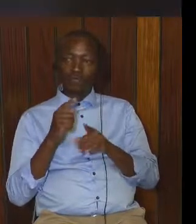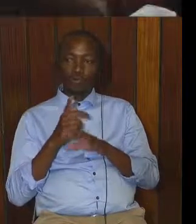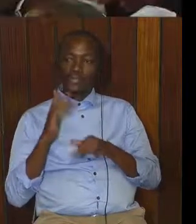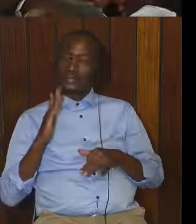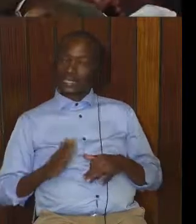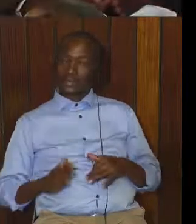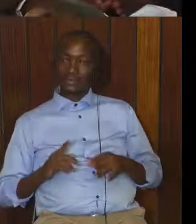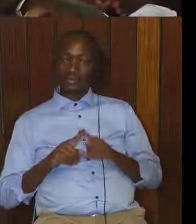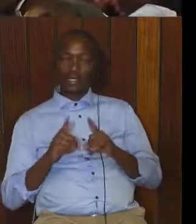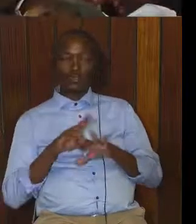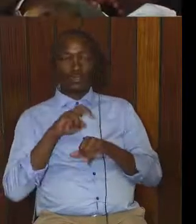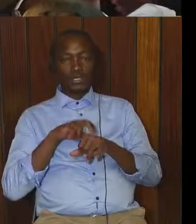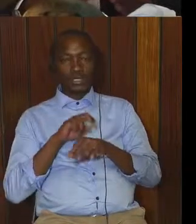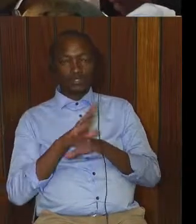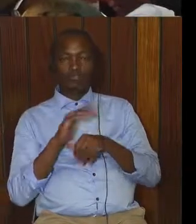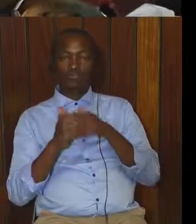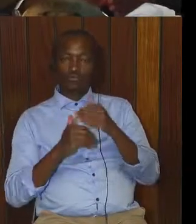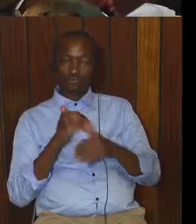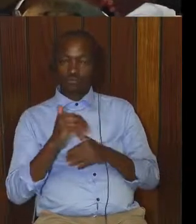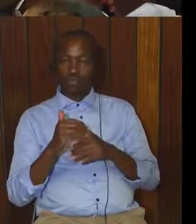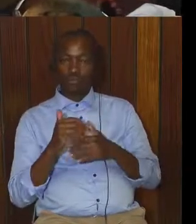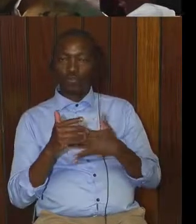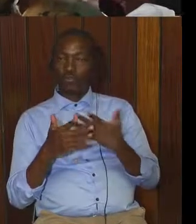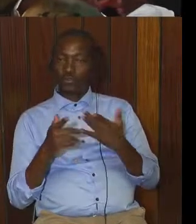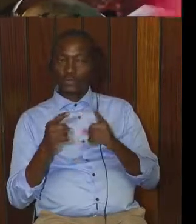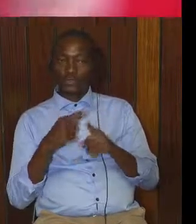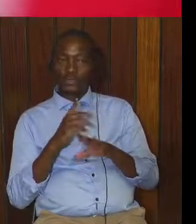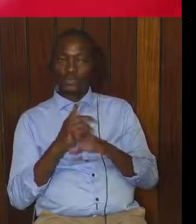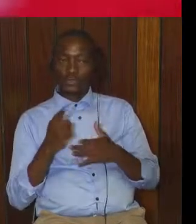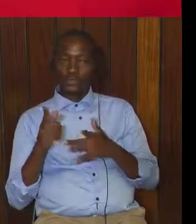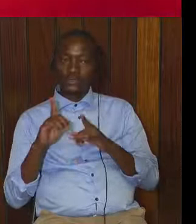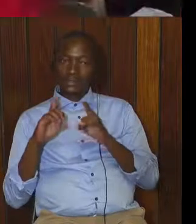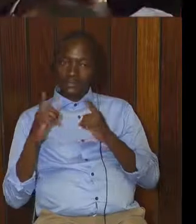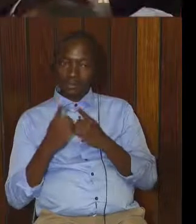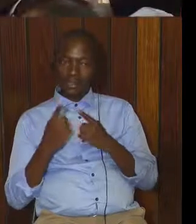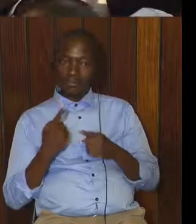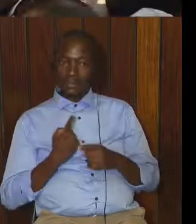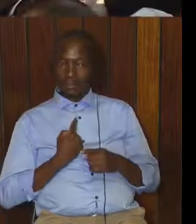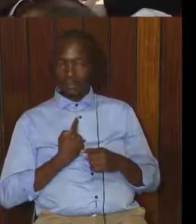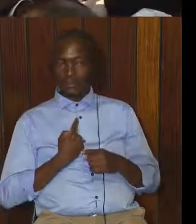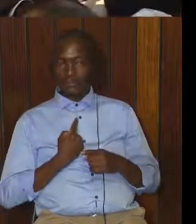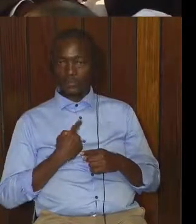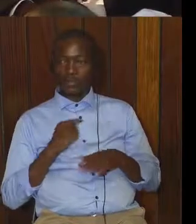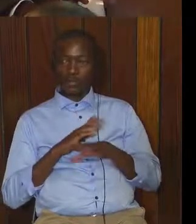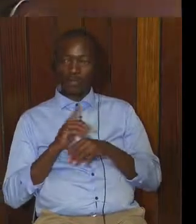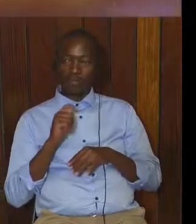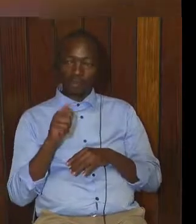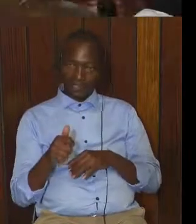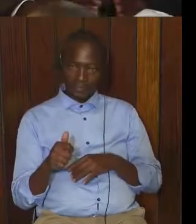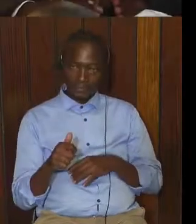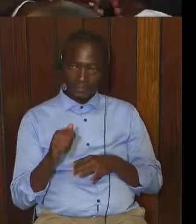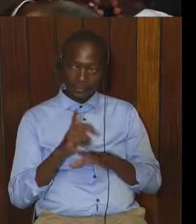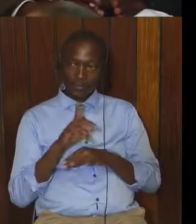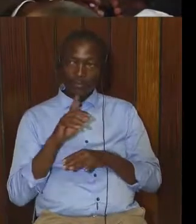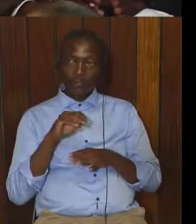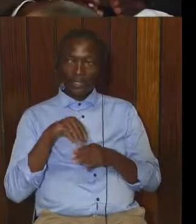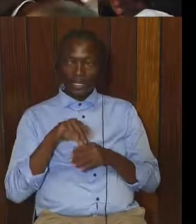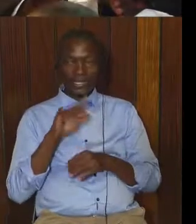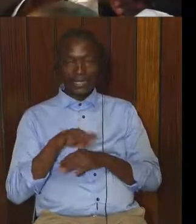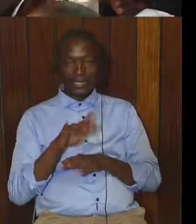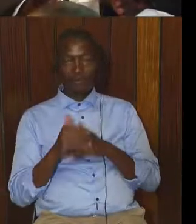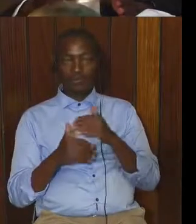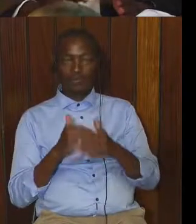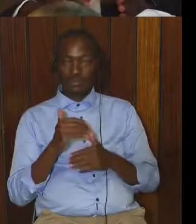side. But we need to follow process from our own department of paying. So we are in that process